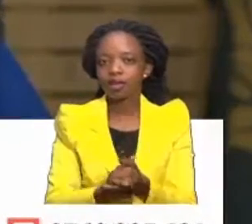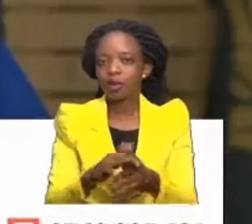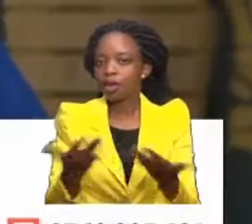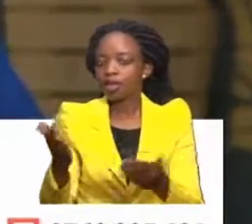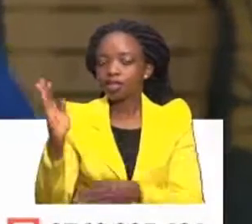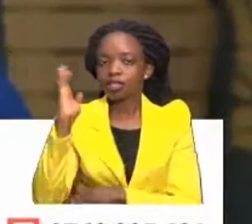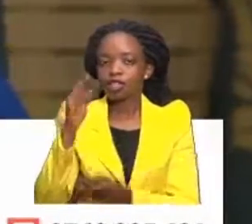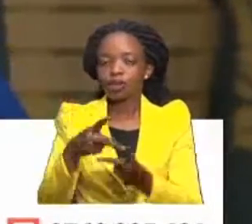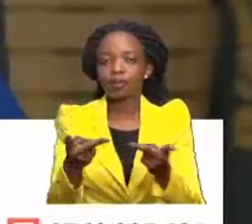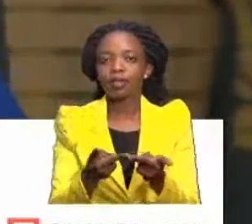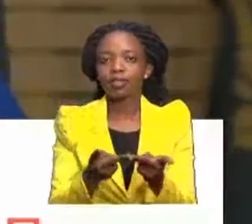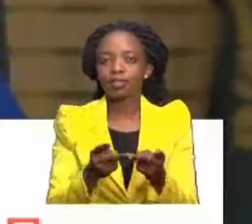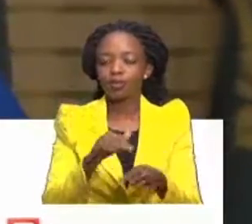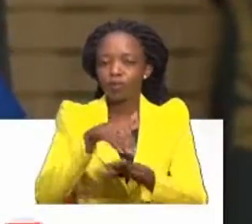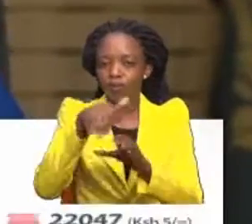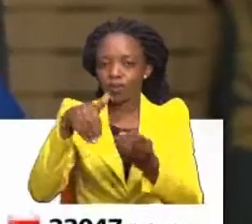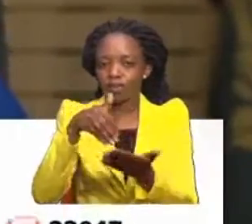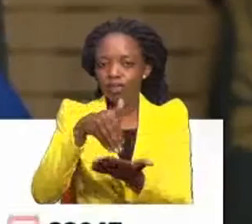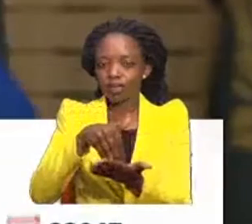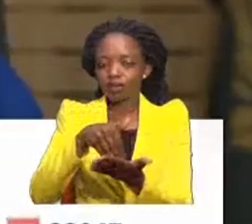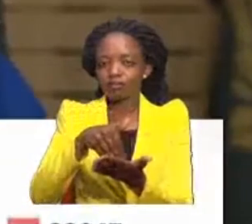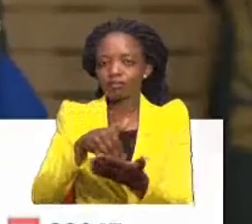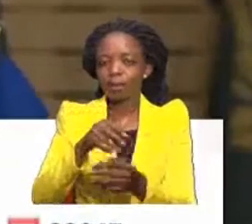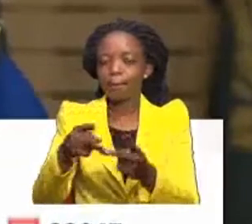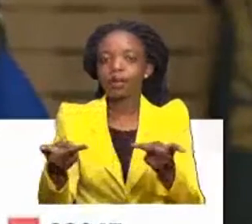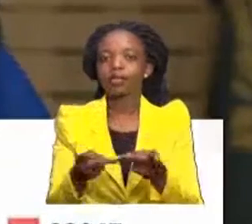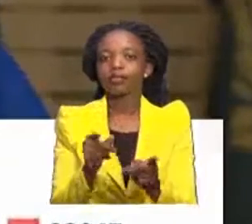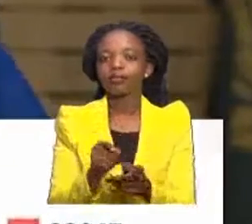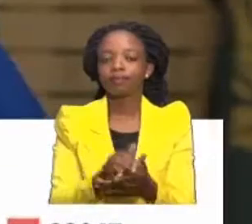agency within their reach.